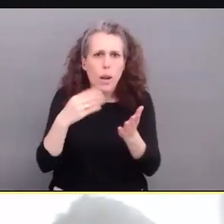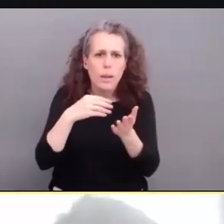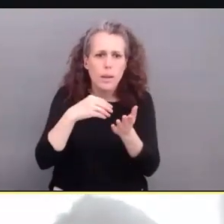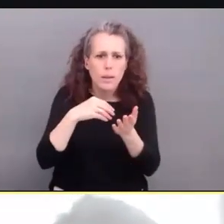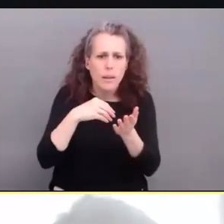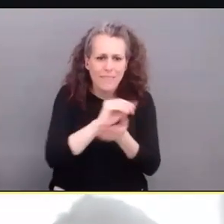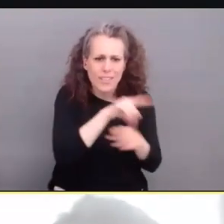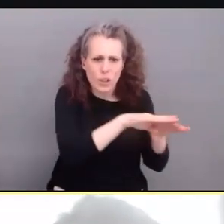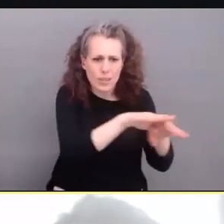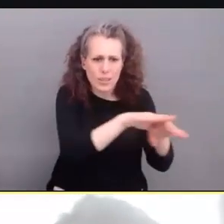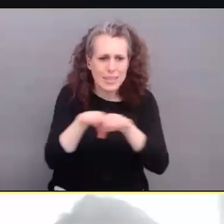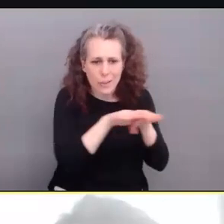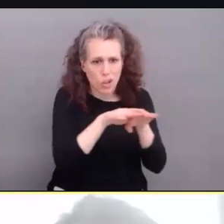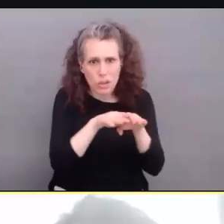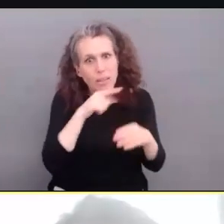be a barrier.